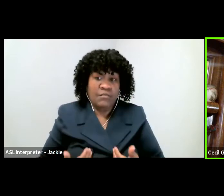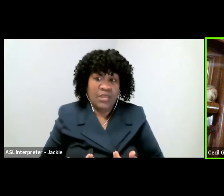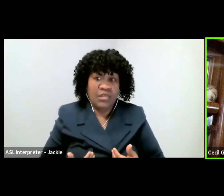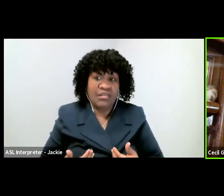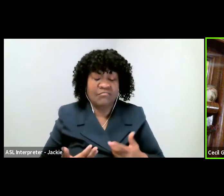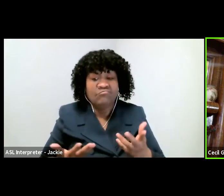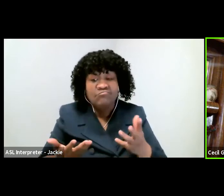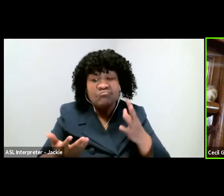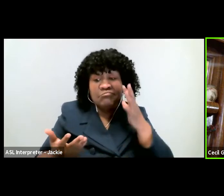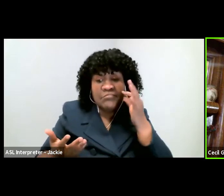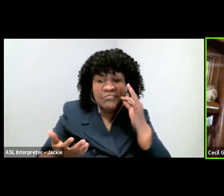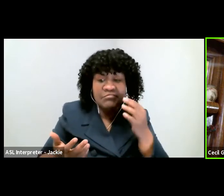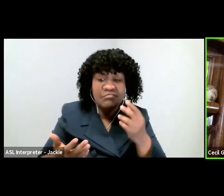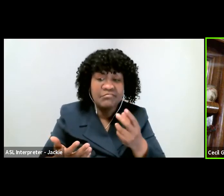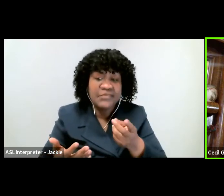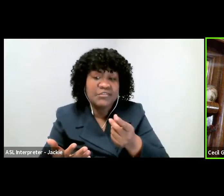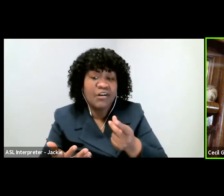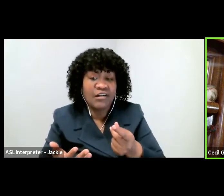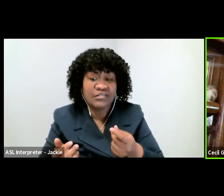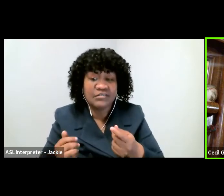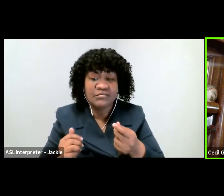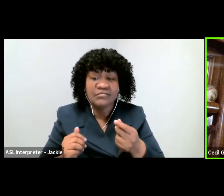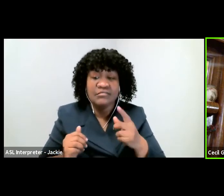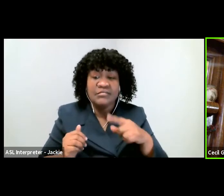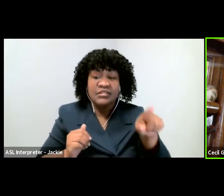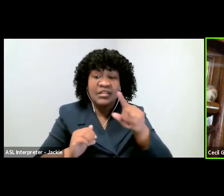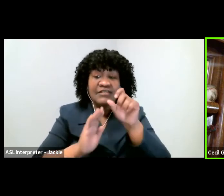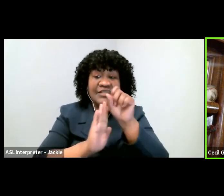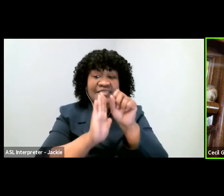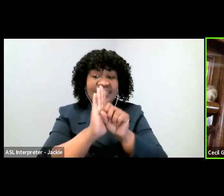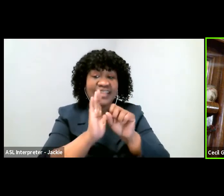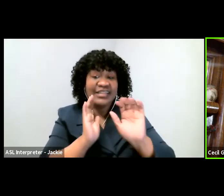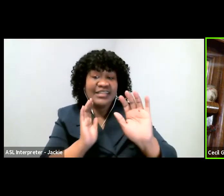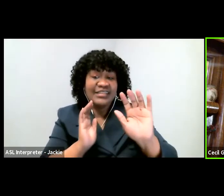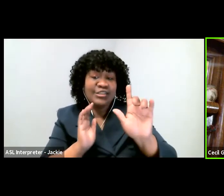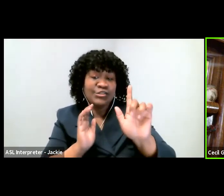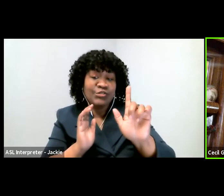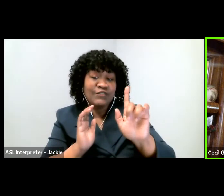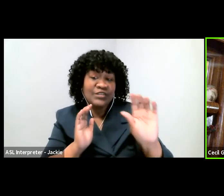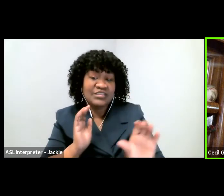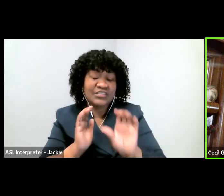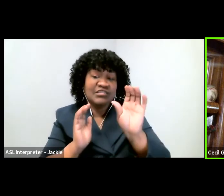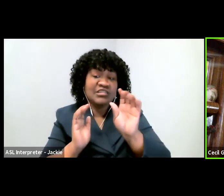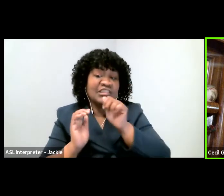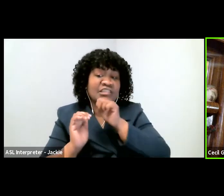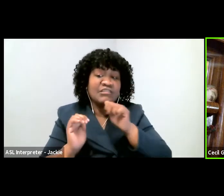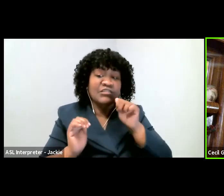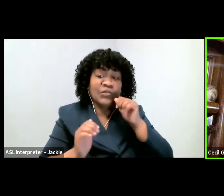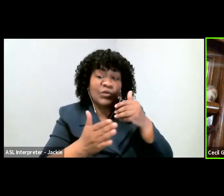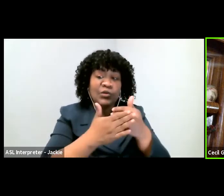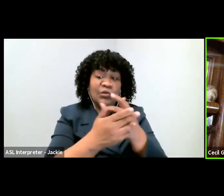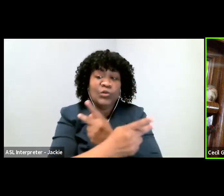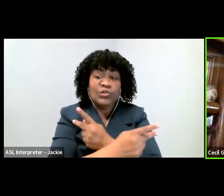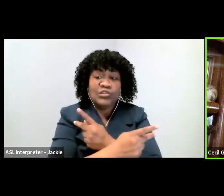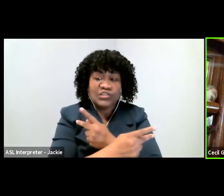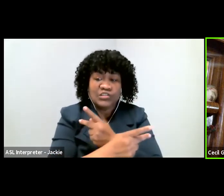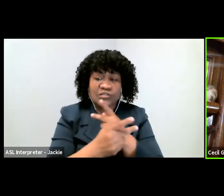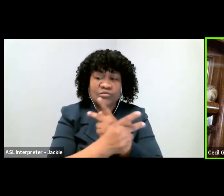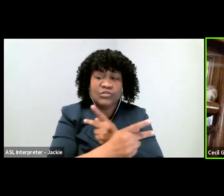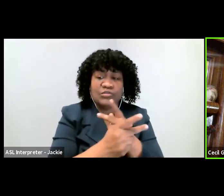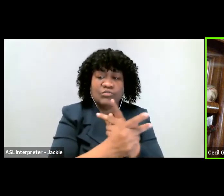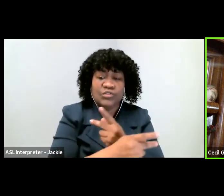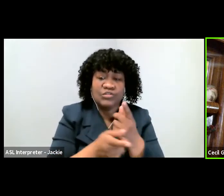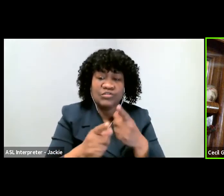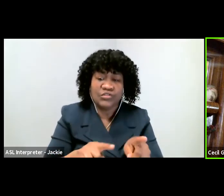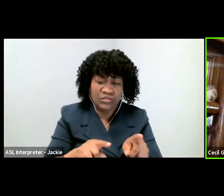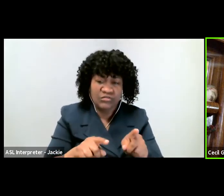gents, it's cats and dogs. Of the states, 21st century Arizona's near worst in terms